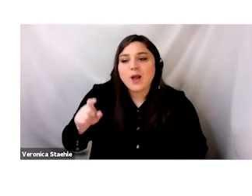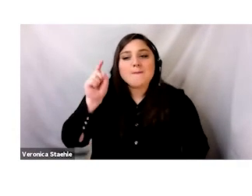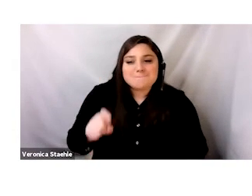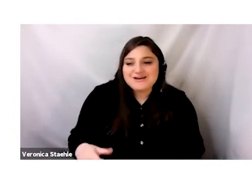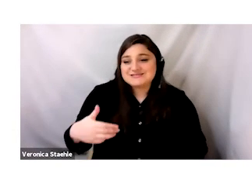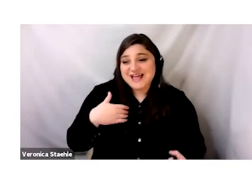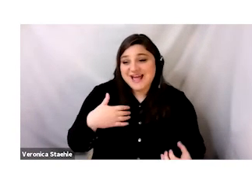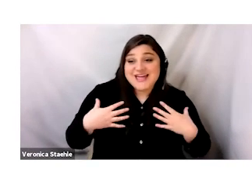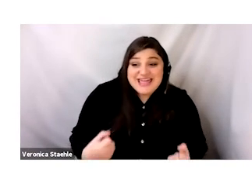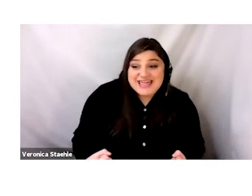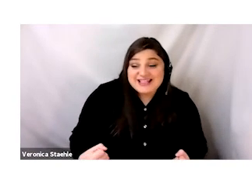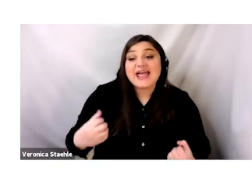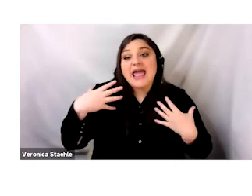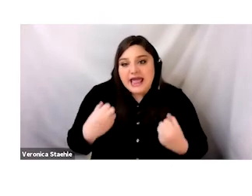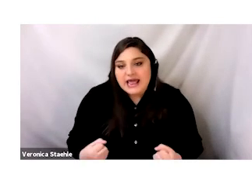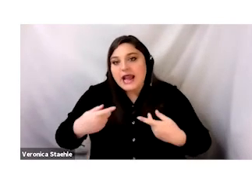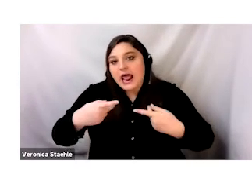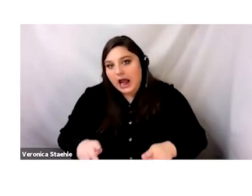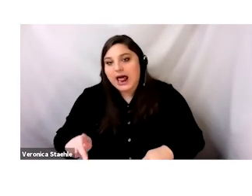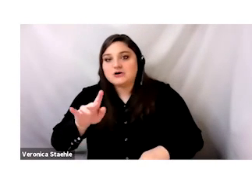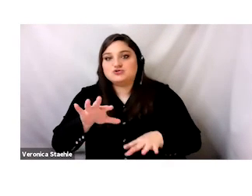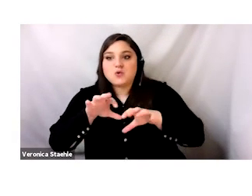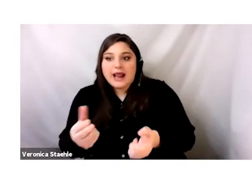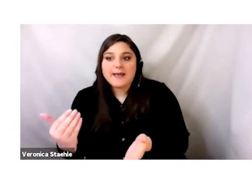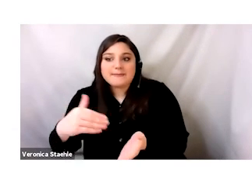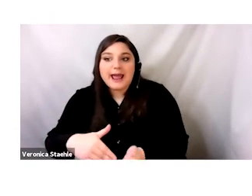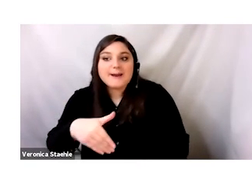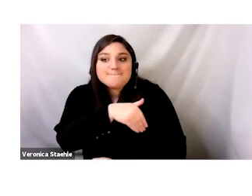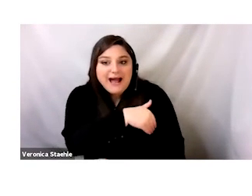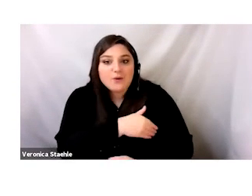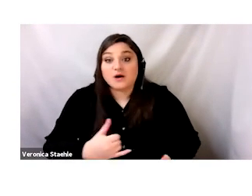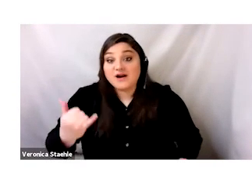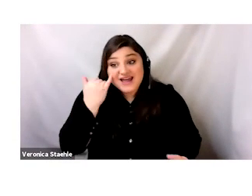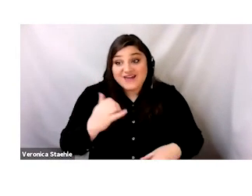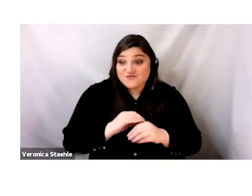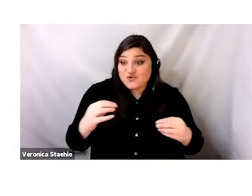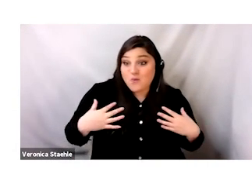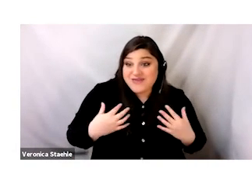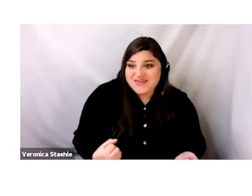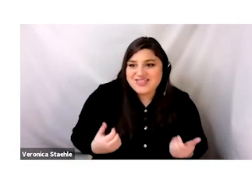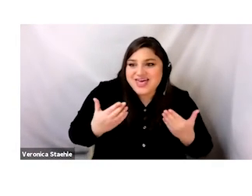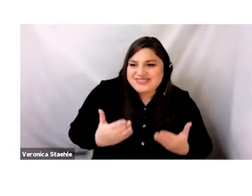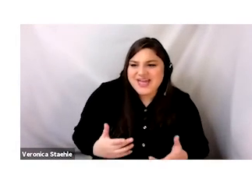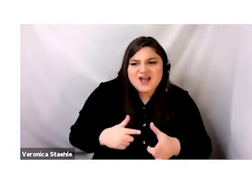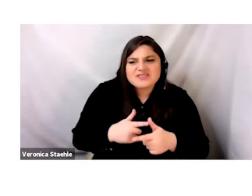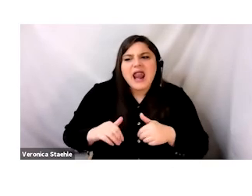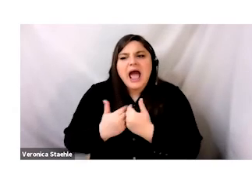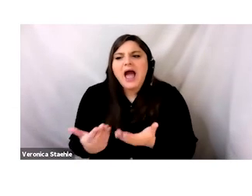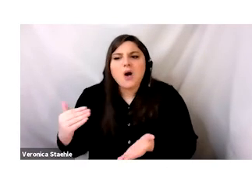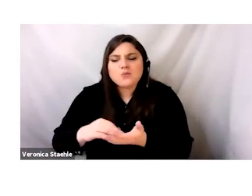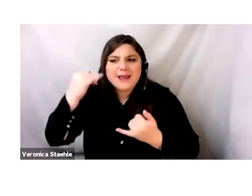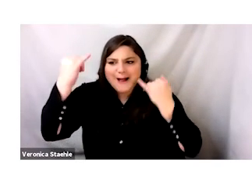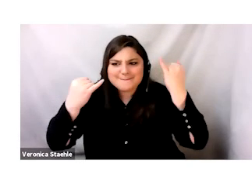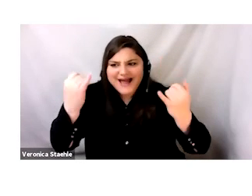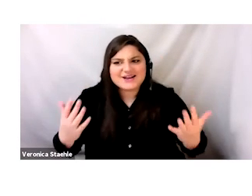power. If we're not creating space for healing, how do we create space for actual reimagining? Healing is a part